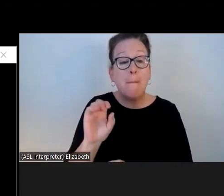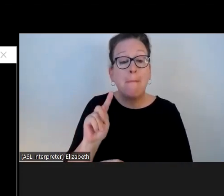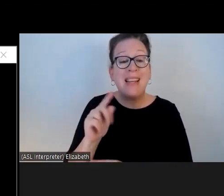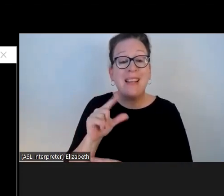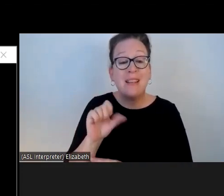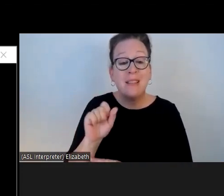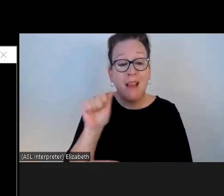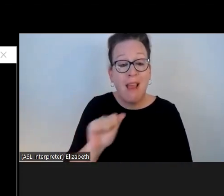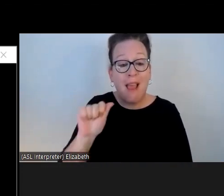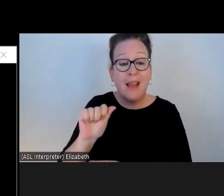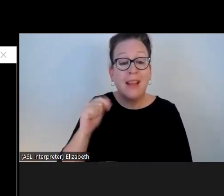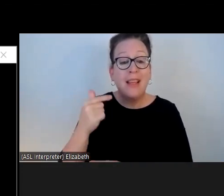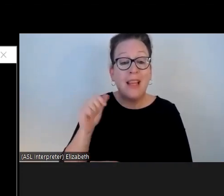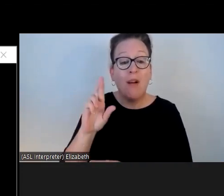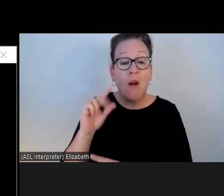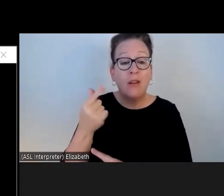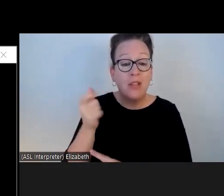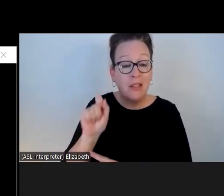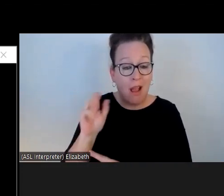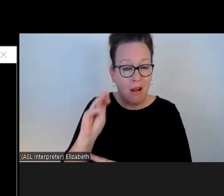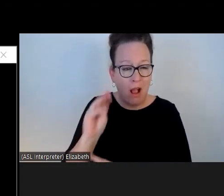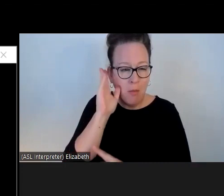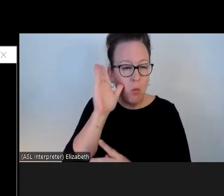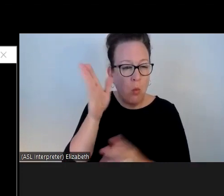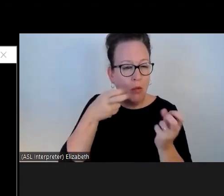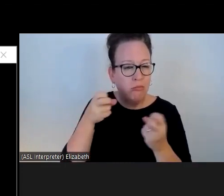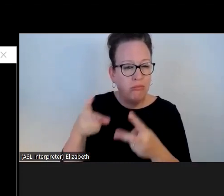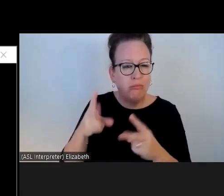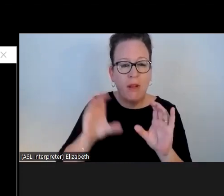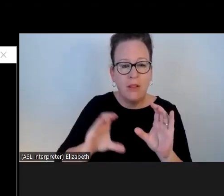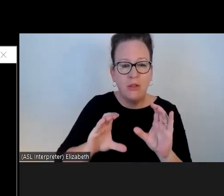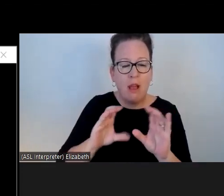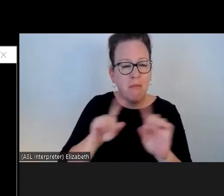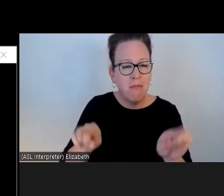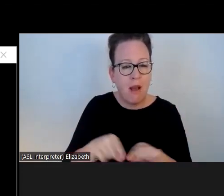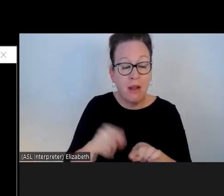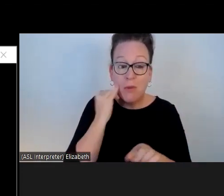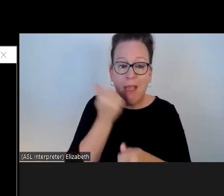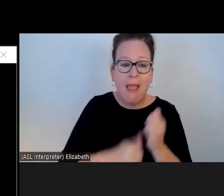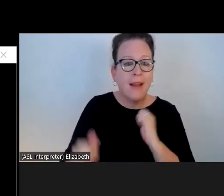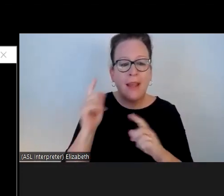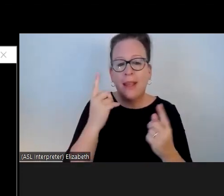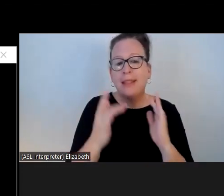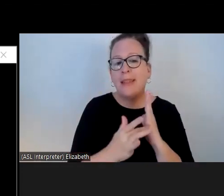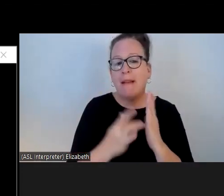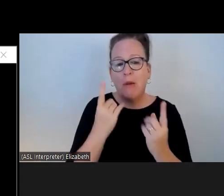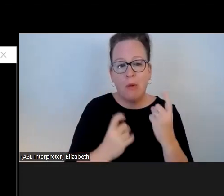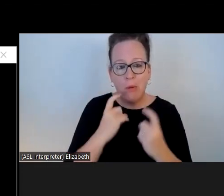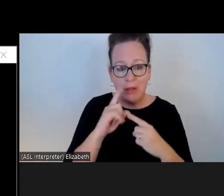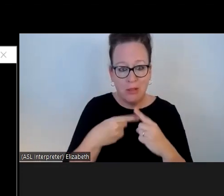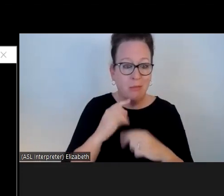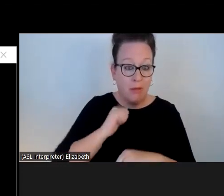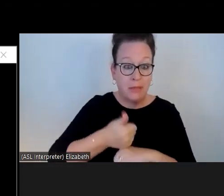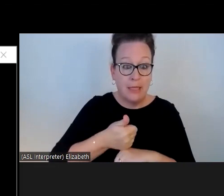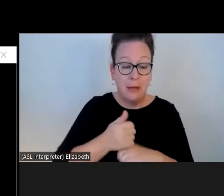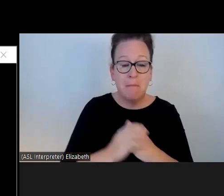meetings@erg.com. That will be dropped into the chat shortly with any technical questions relating to the logistics.